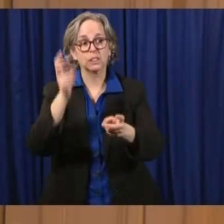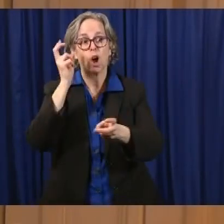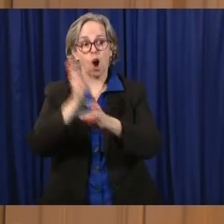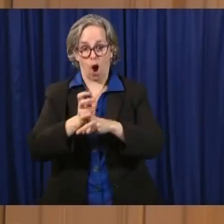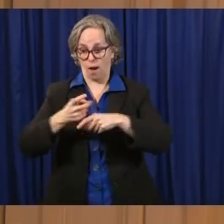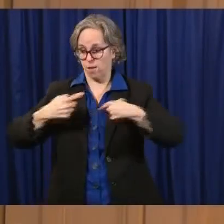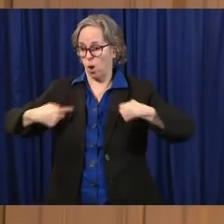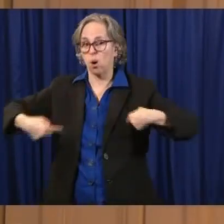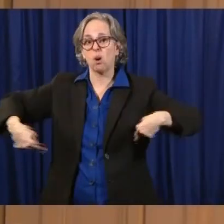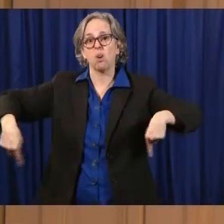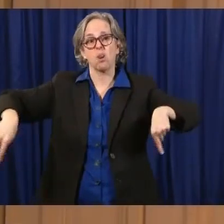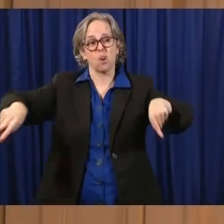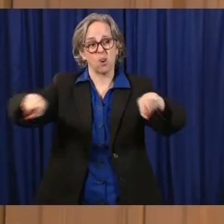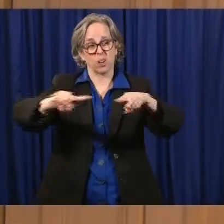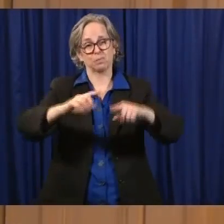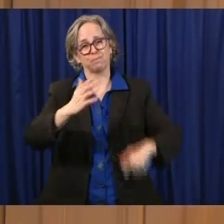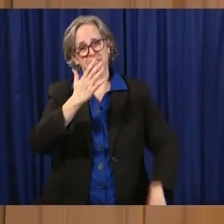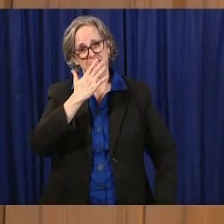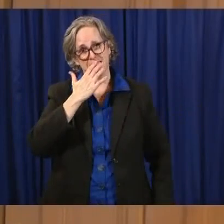Thank you. Thank you so much.